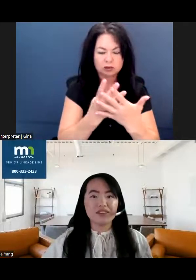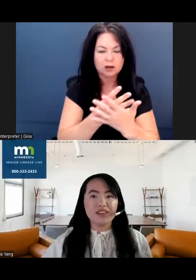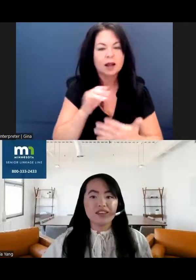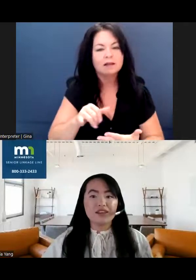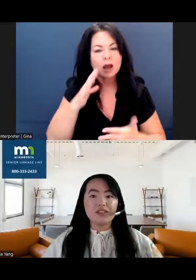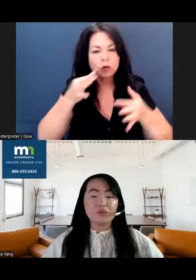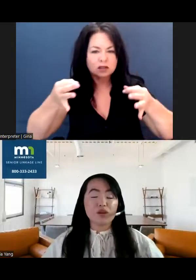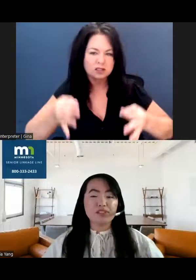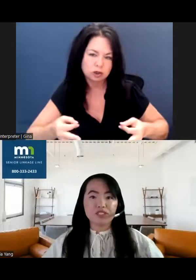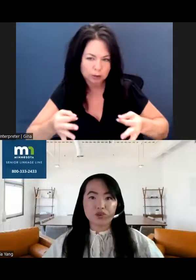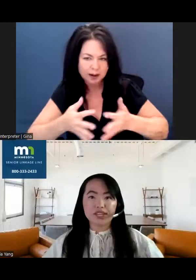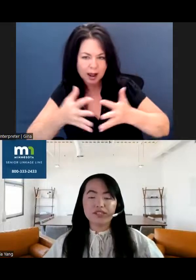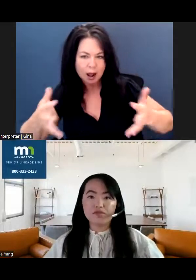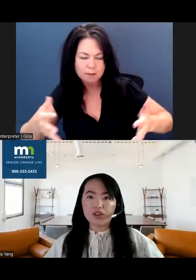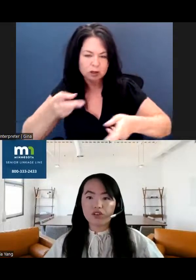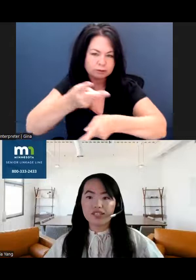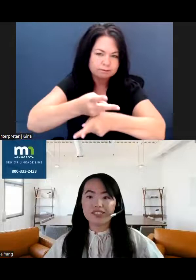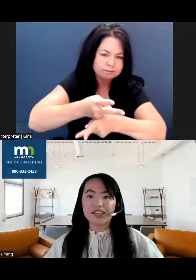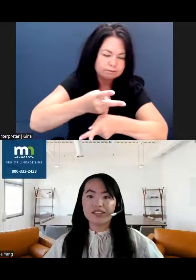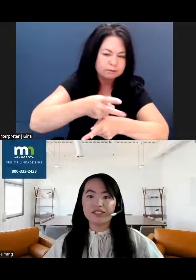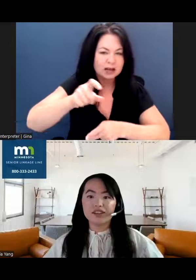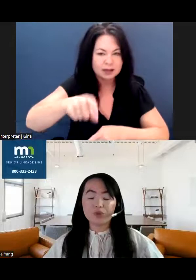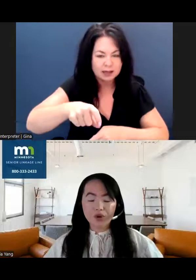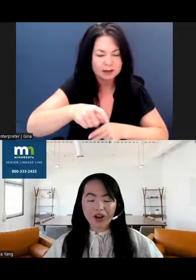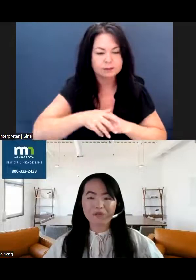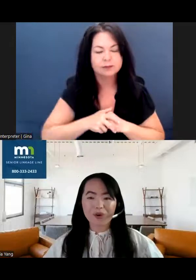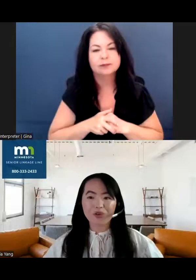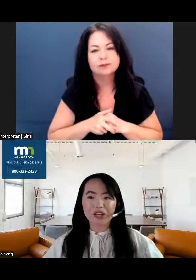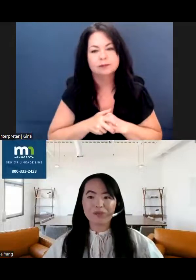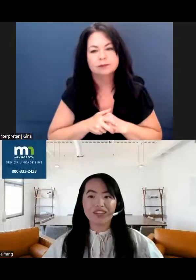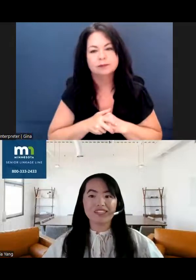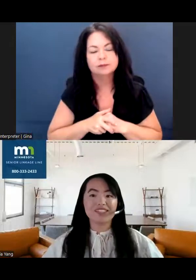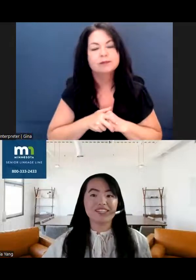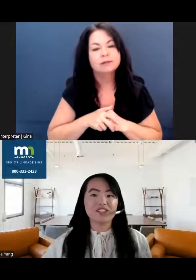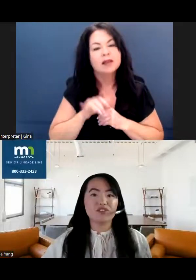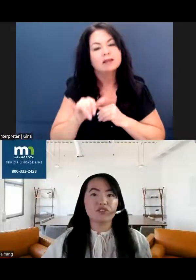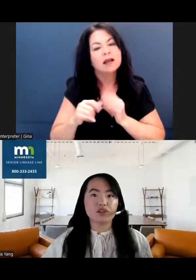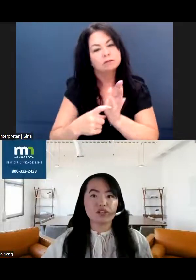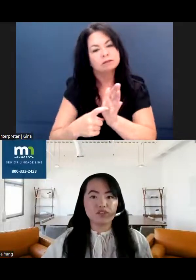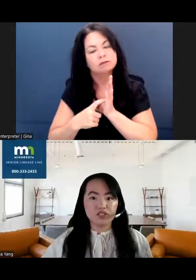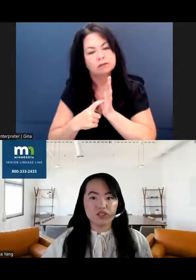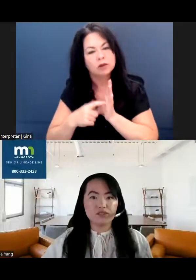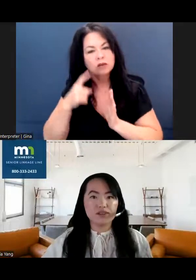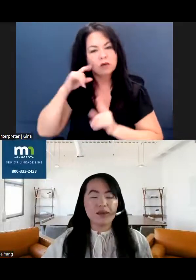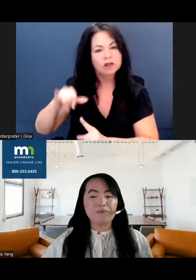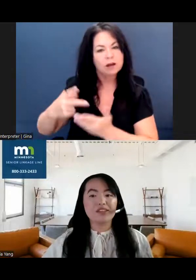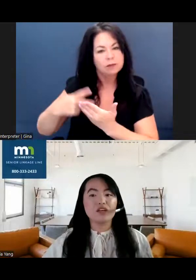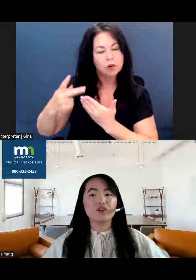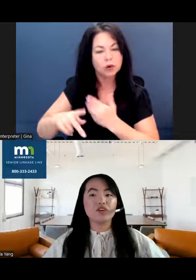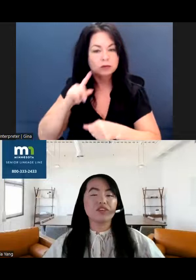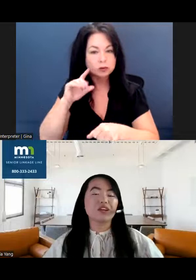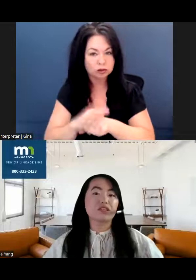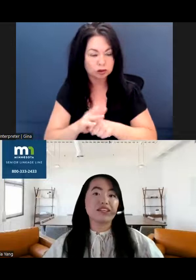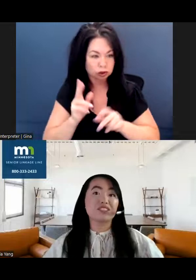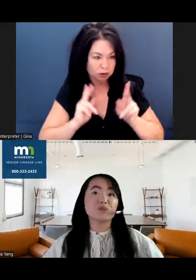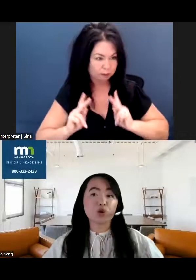needed. The pre-admission screening is a federally designed required program that is intended to ensure individuals meet the level